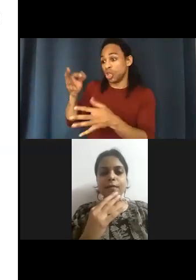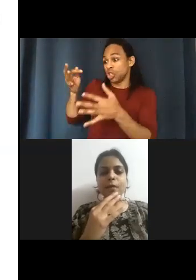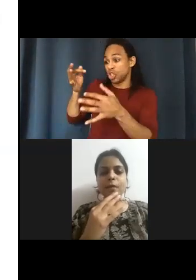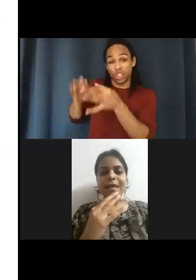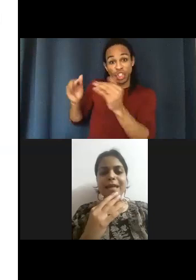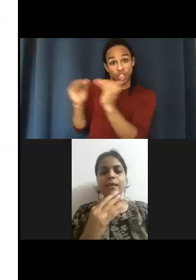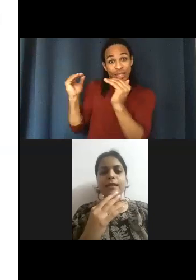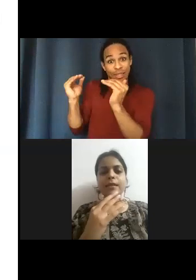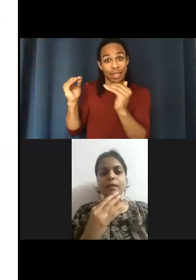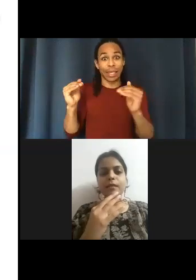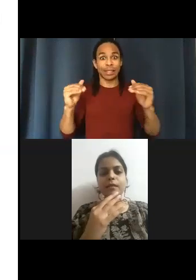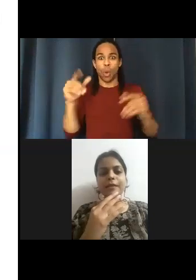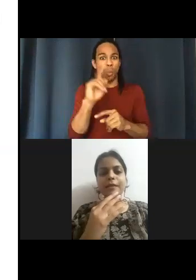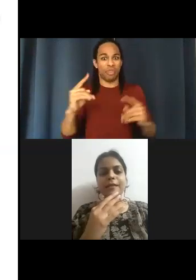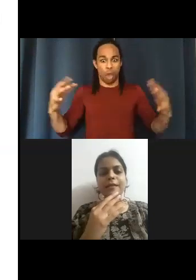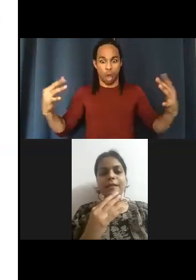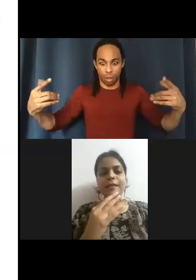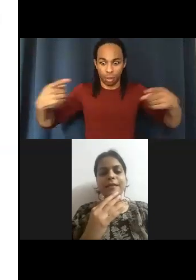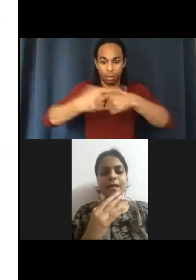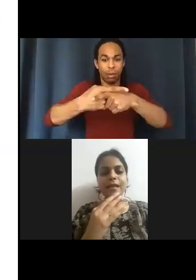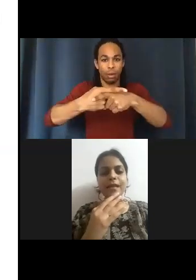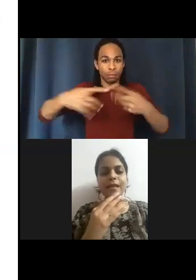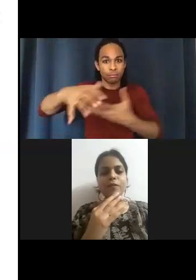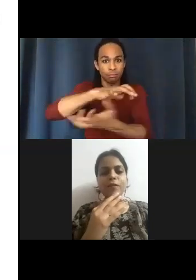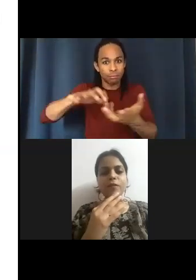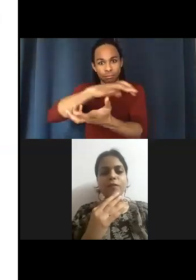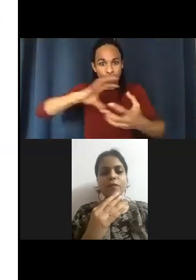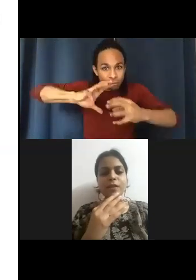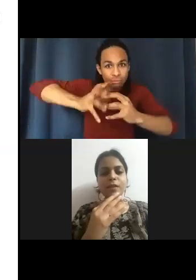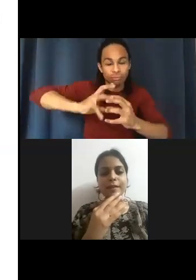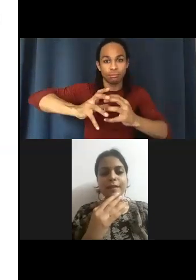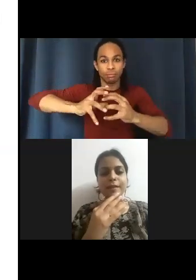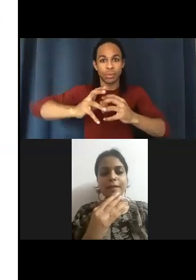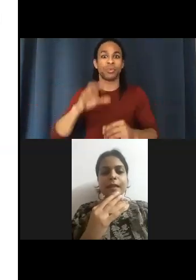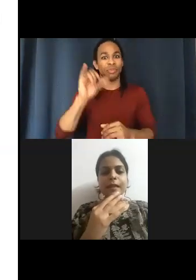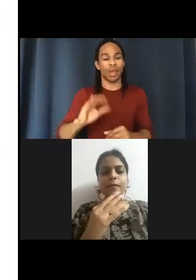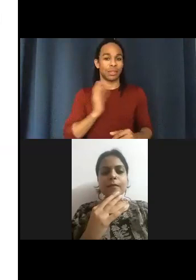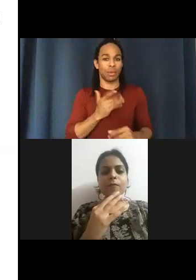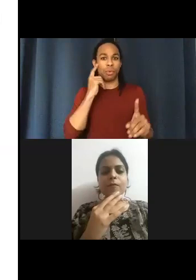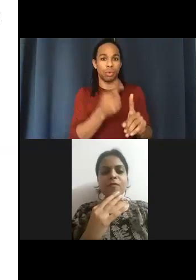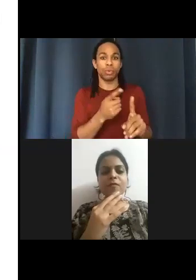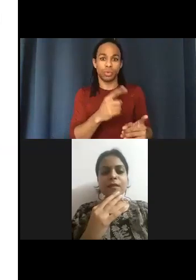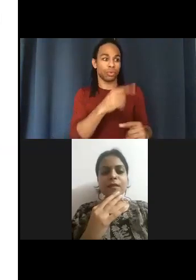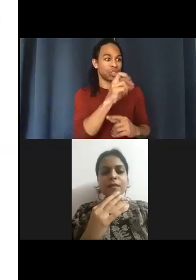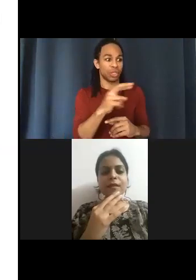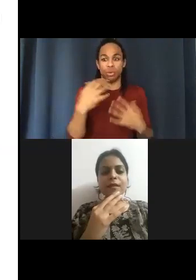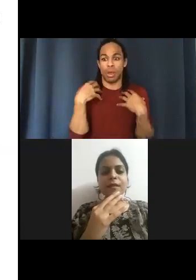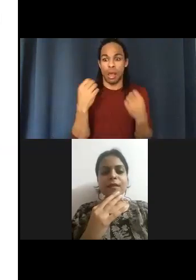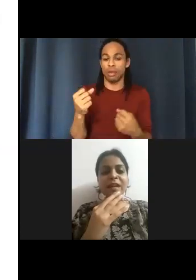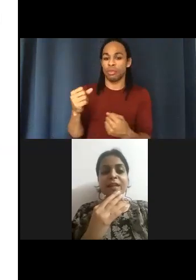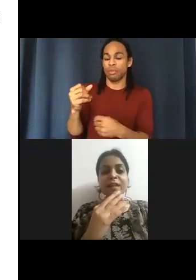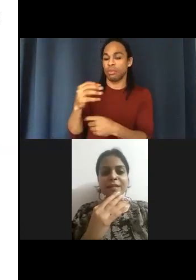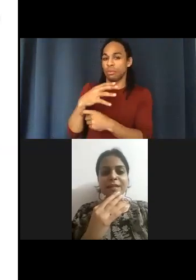is trying to connect this intersectionality of gender, justice, and health. And we are naming it